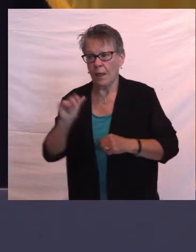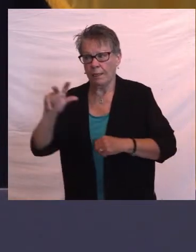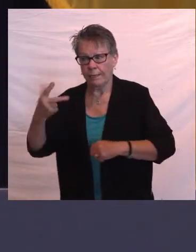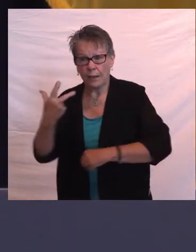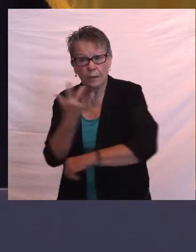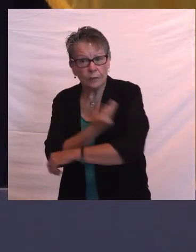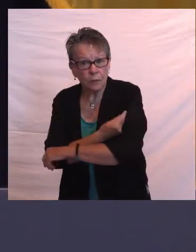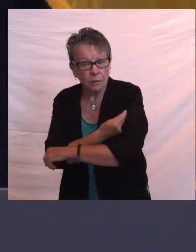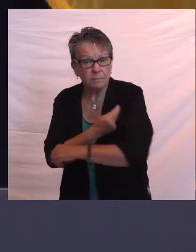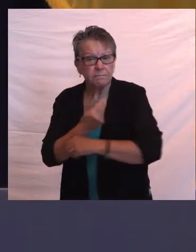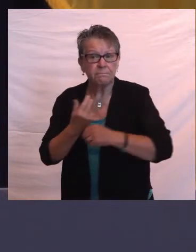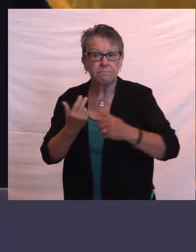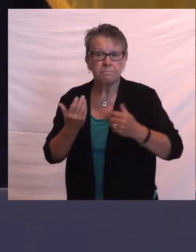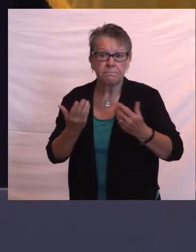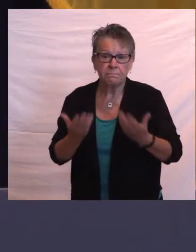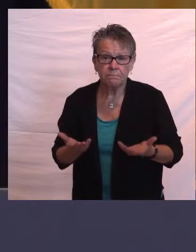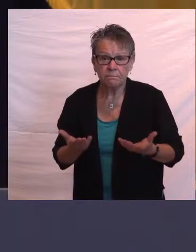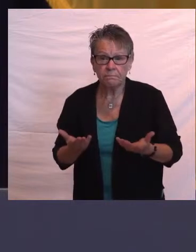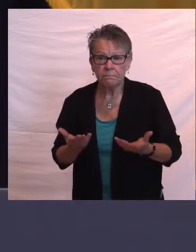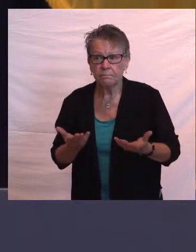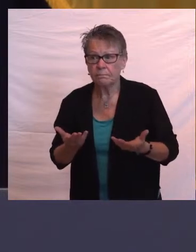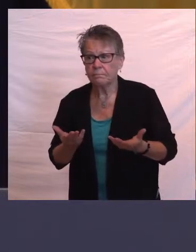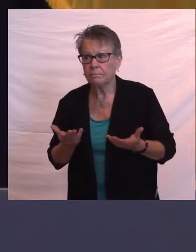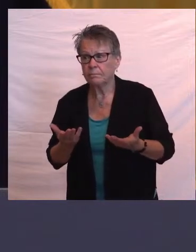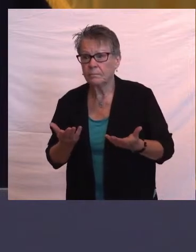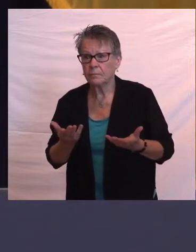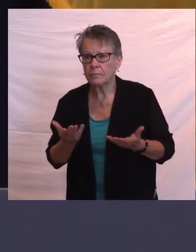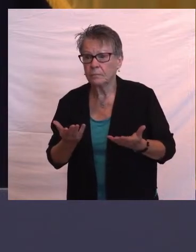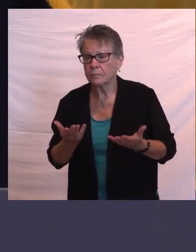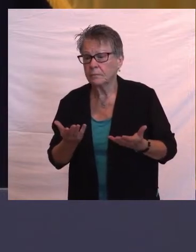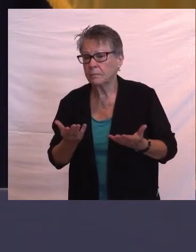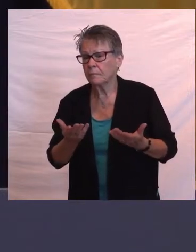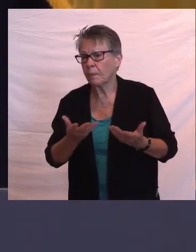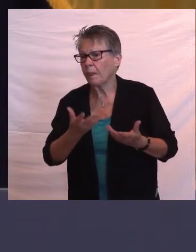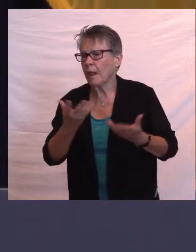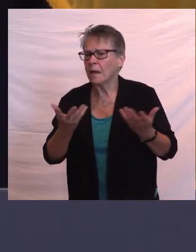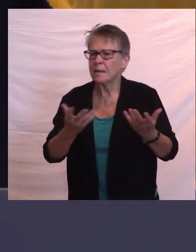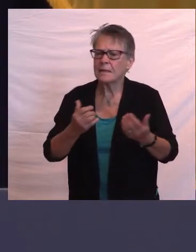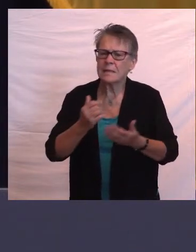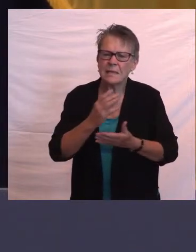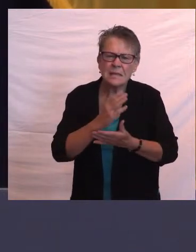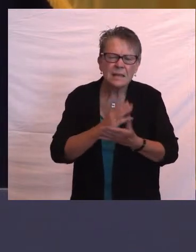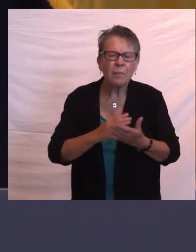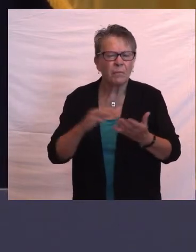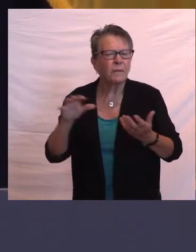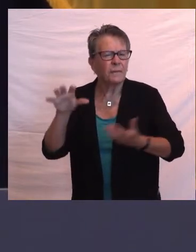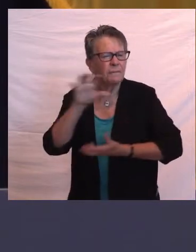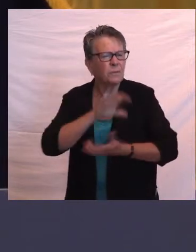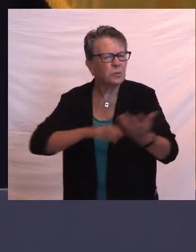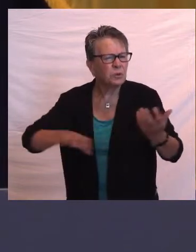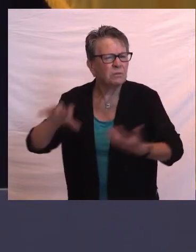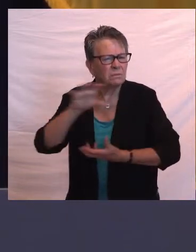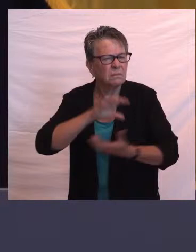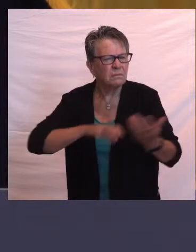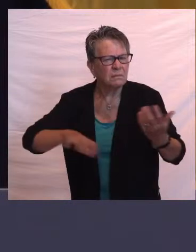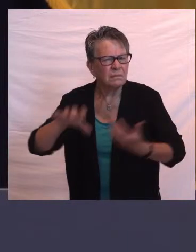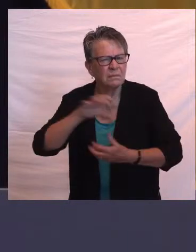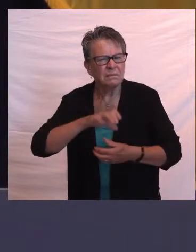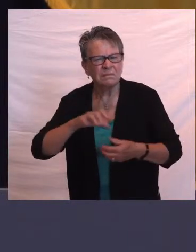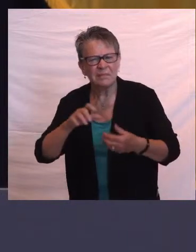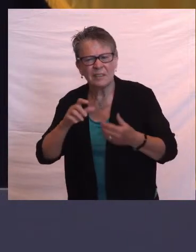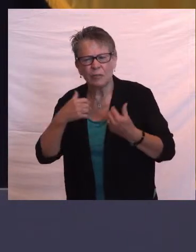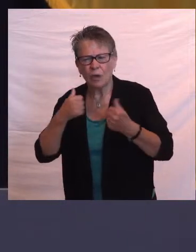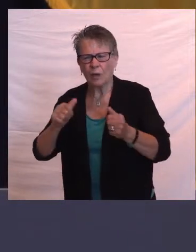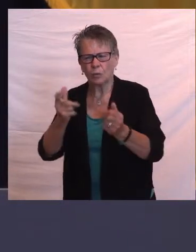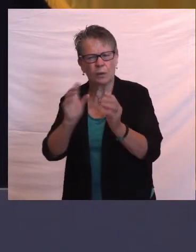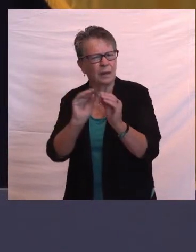And I think that created some amount of, at that level, some amount of confusion. So that's what we're trying to be as explicit as we